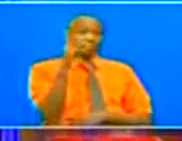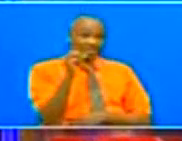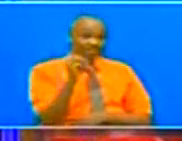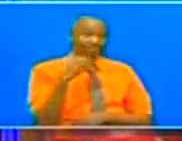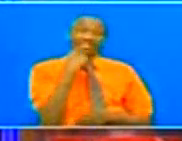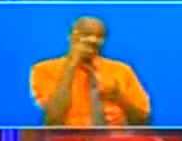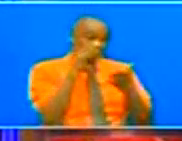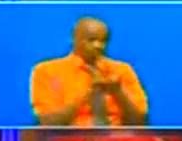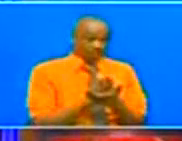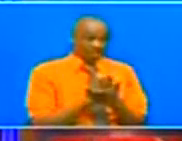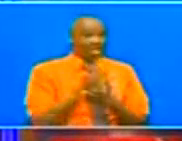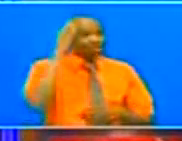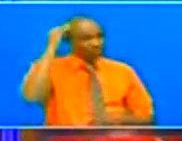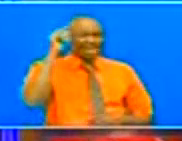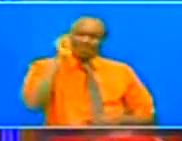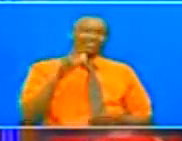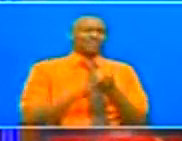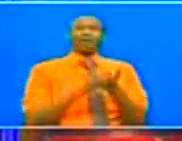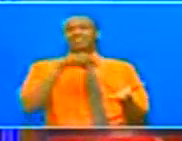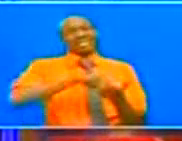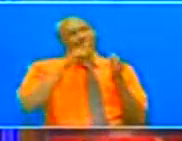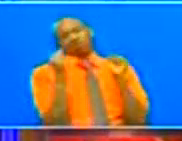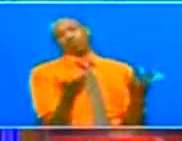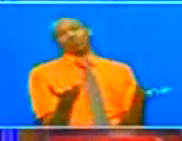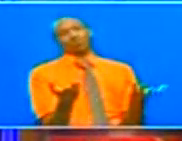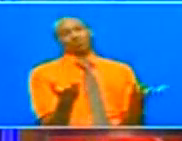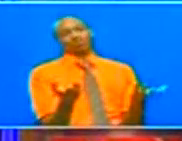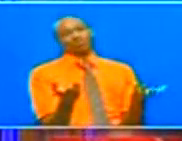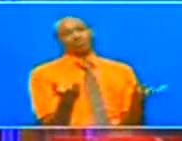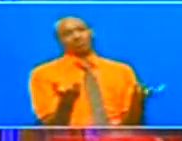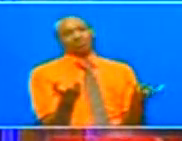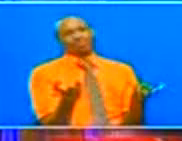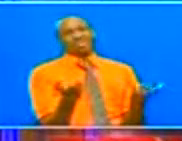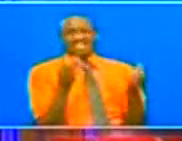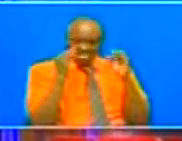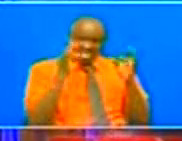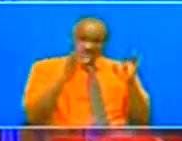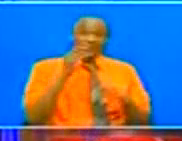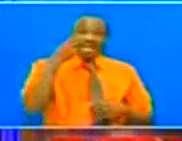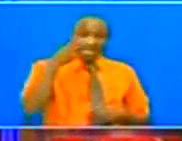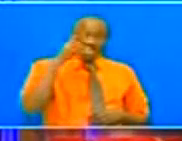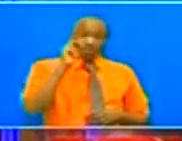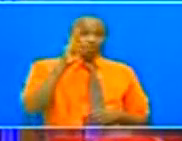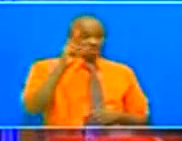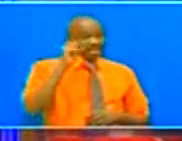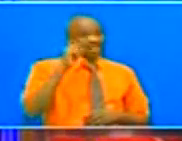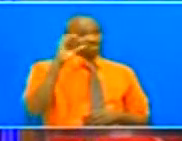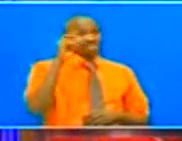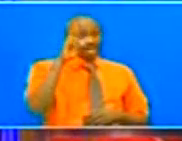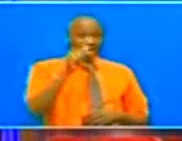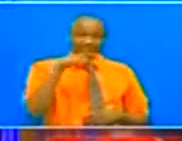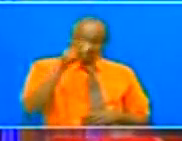tell you, Somalia must stabilize. And if UNHCR builds the camps in Somalia, provide